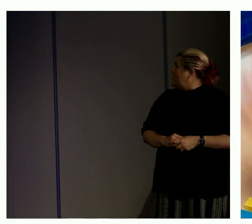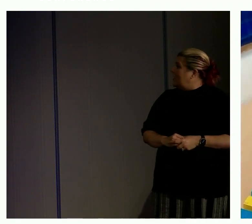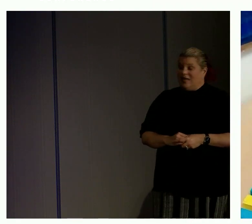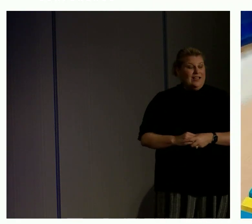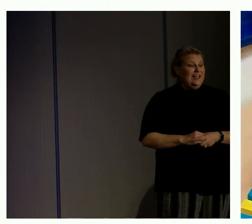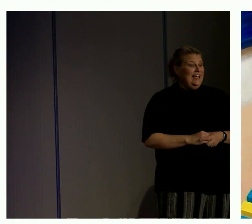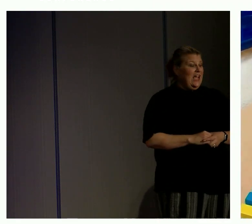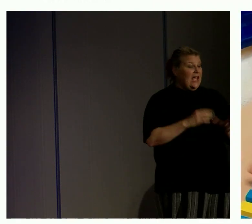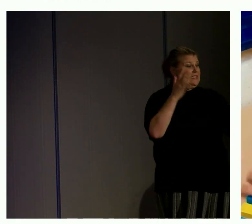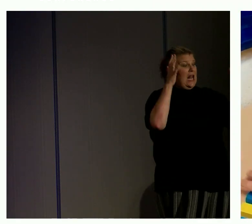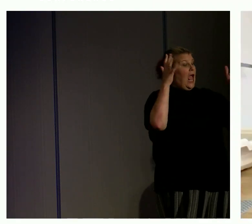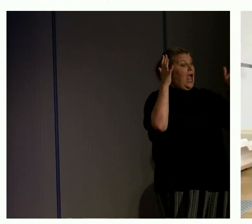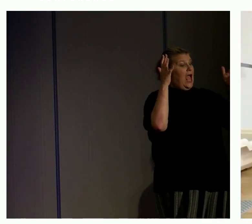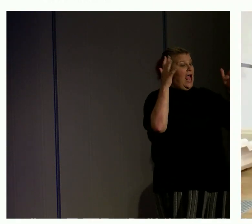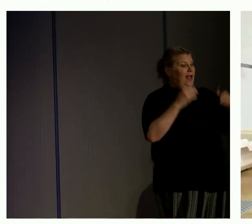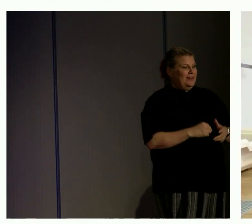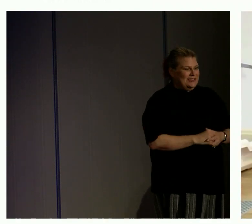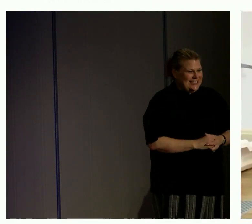Ta-da!